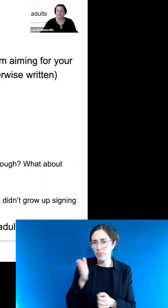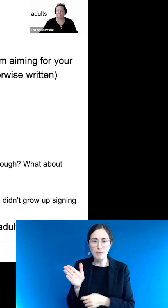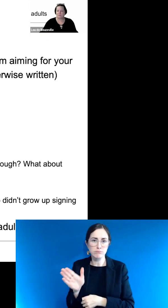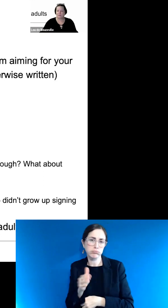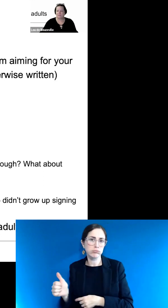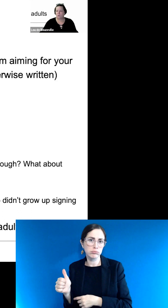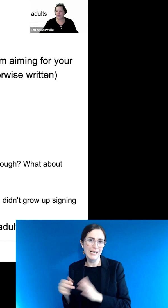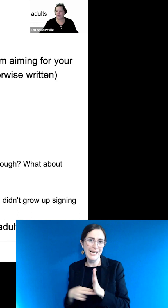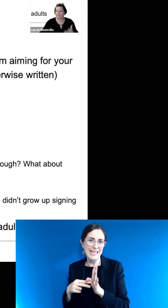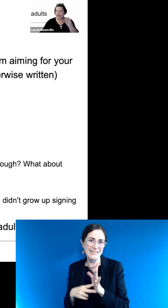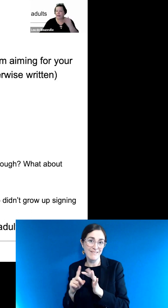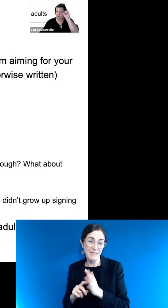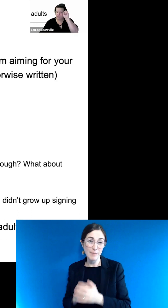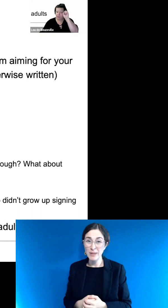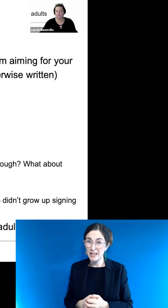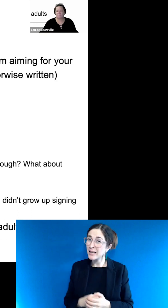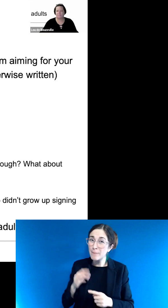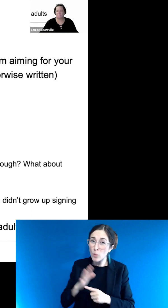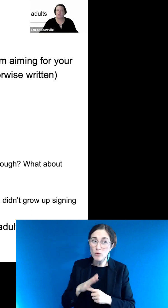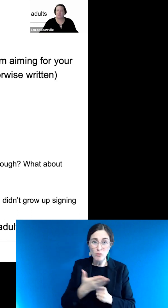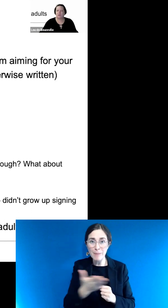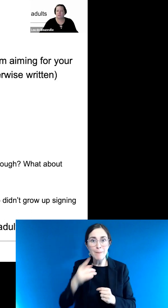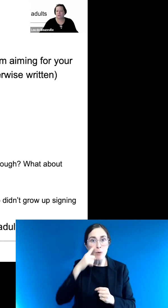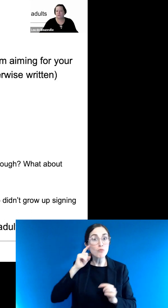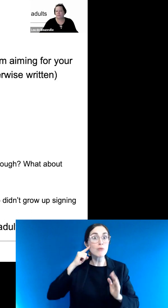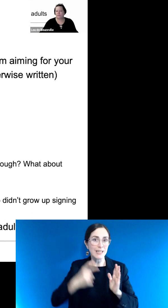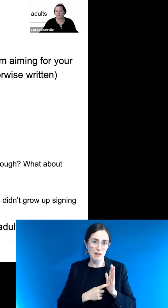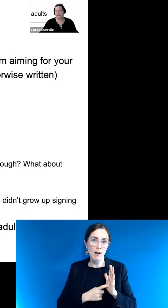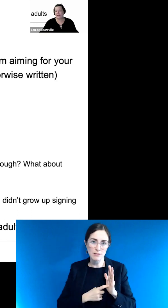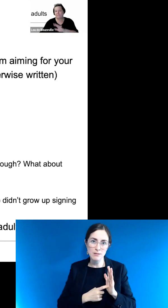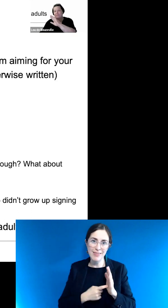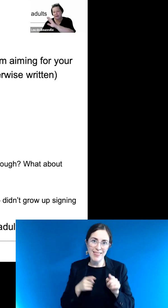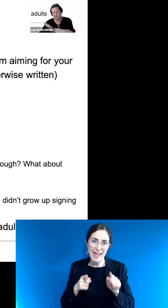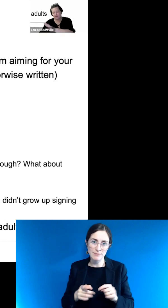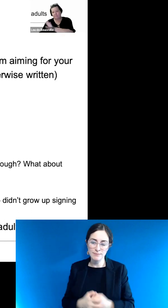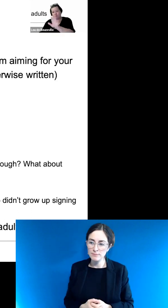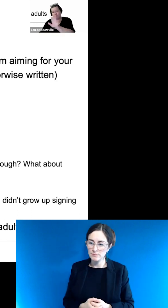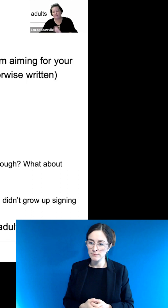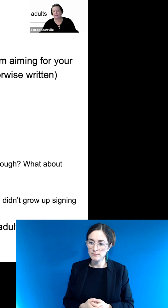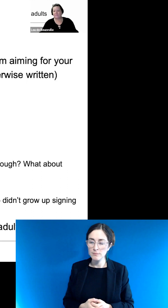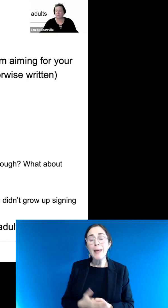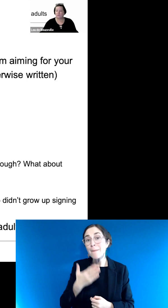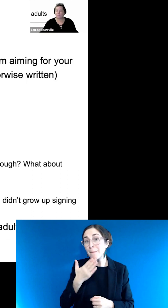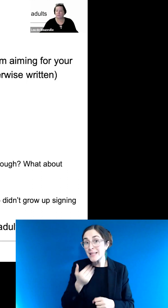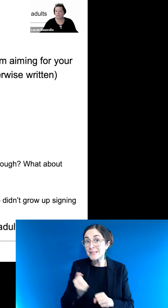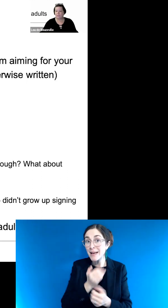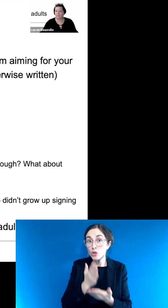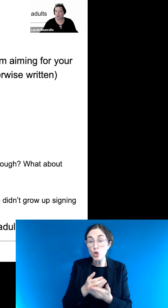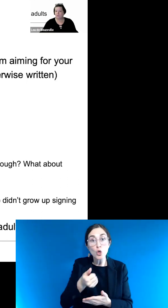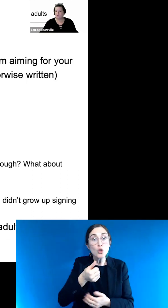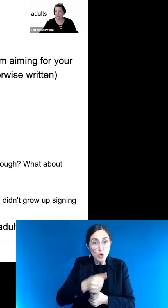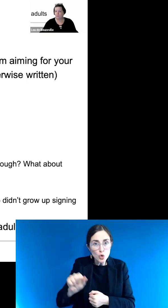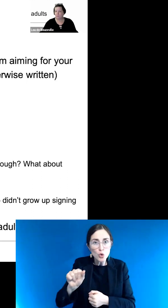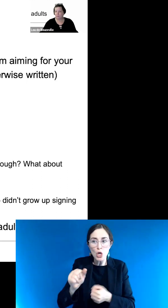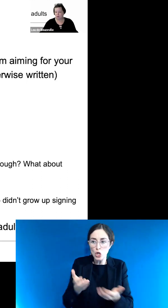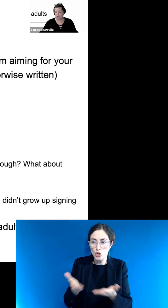So one is just having that recognition. Use services, if they are available where you live, use services that